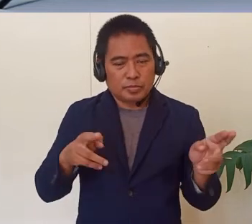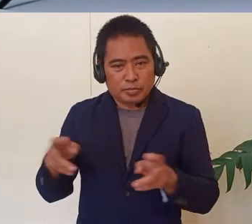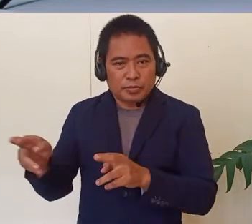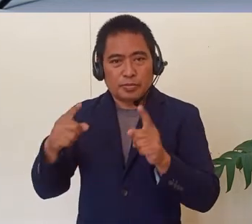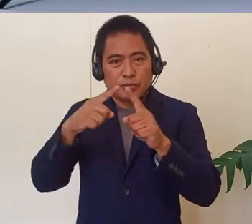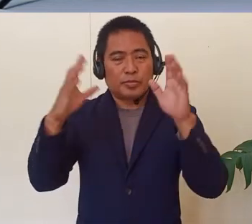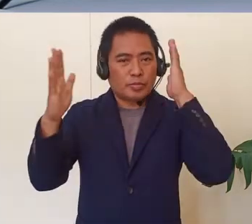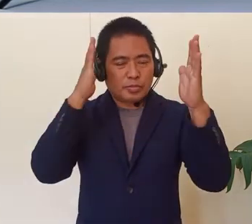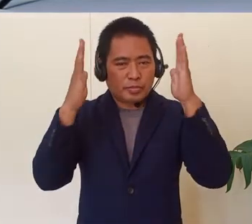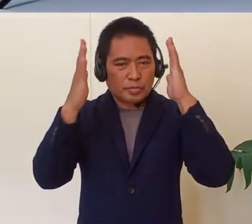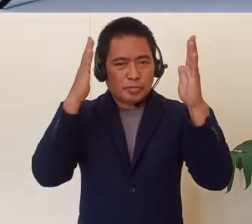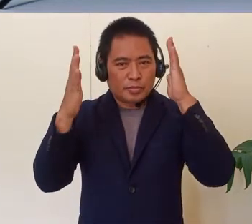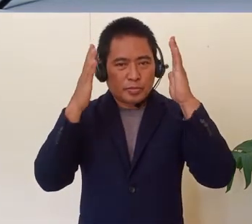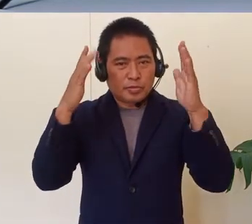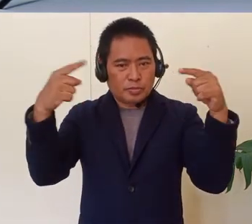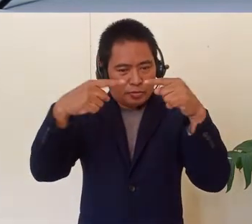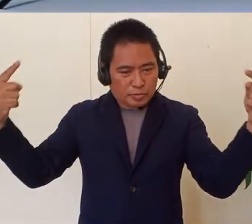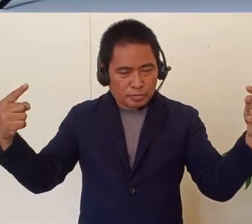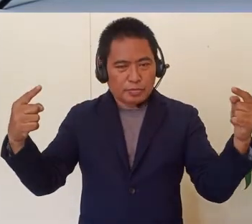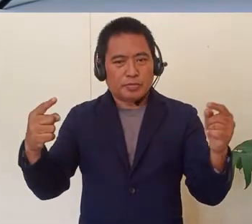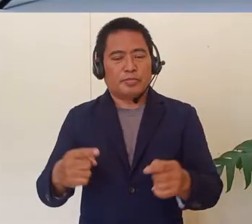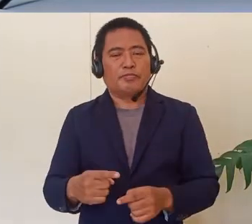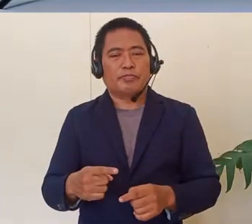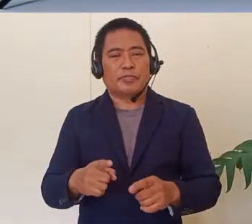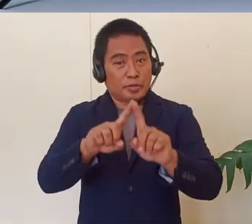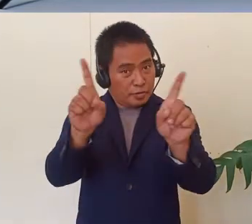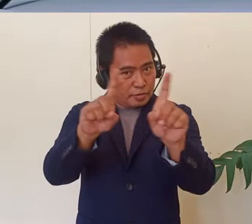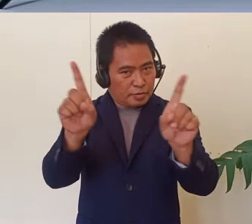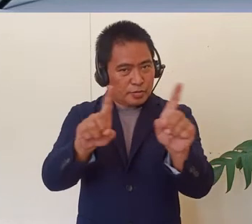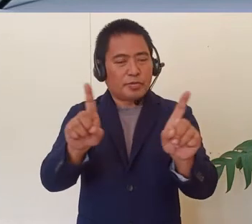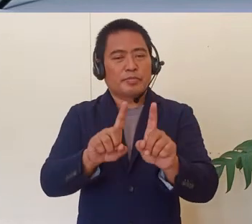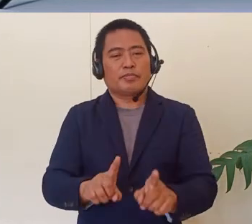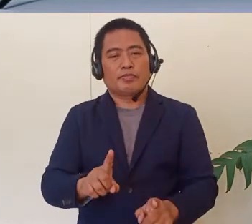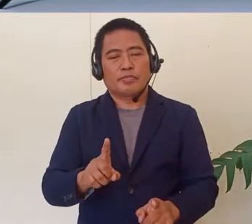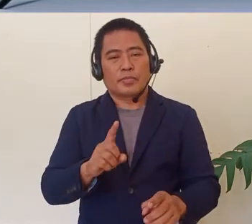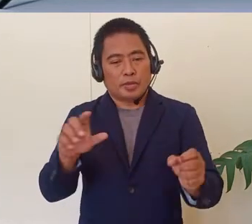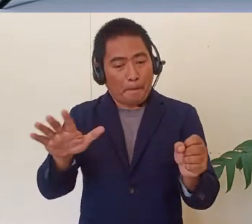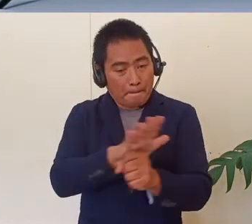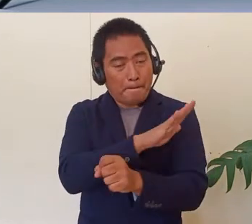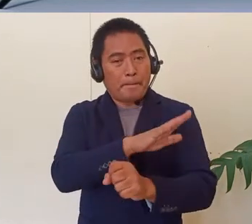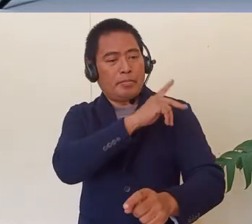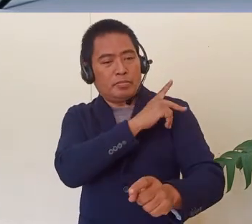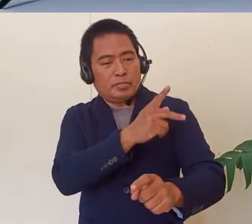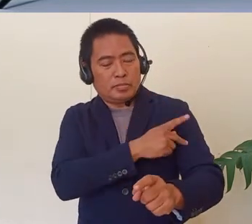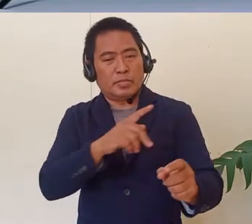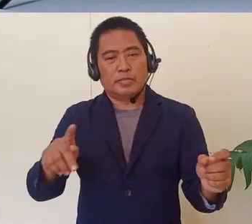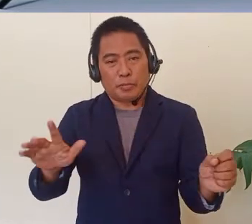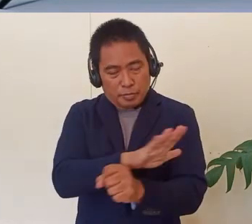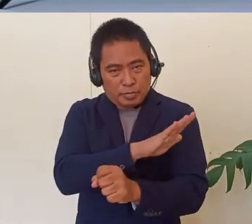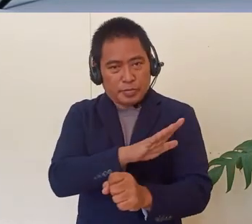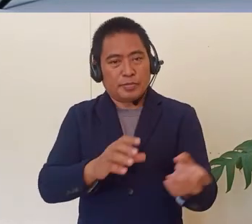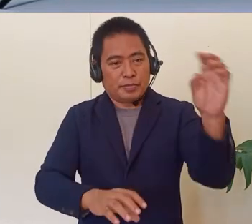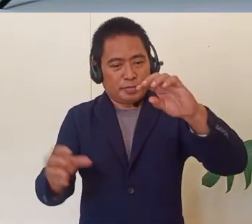between saturated and supersaturated solutions. Go and write